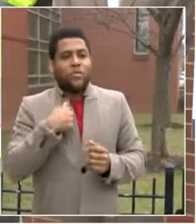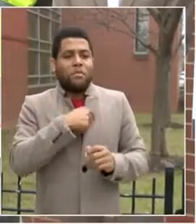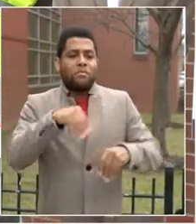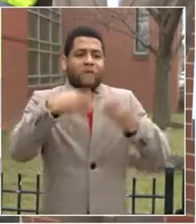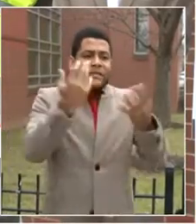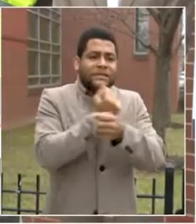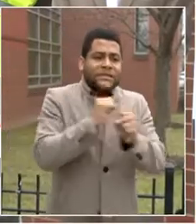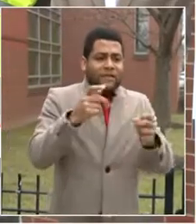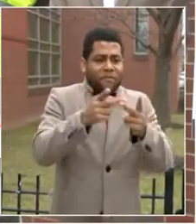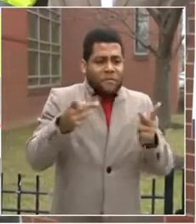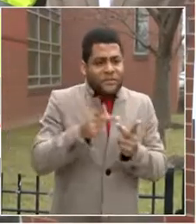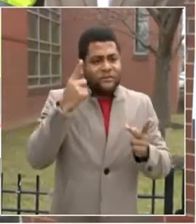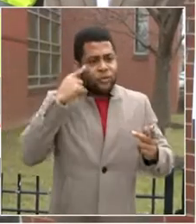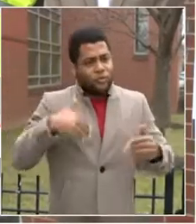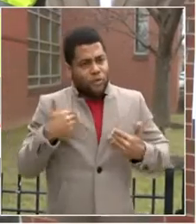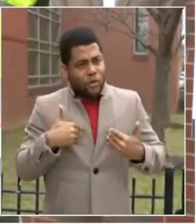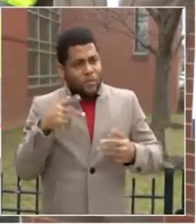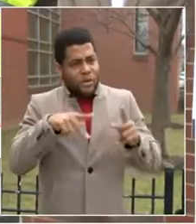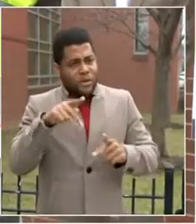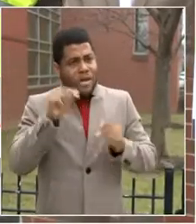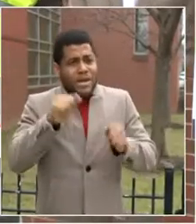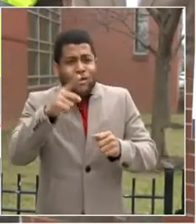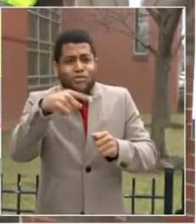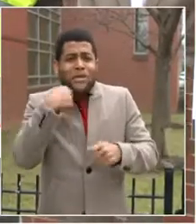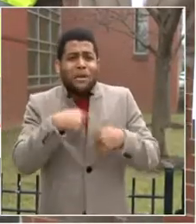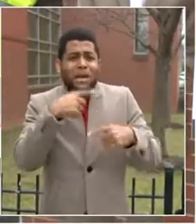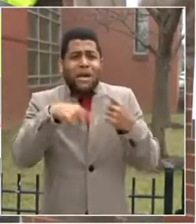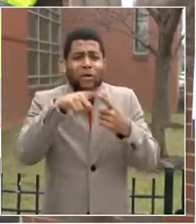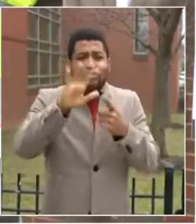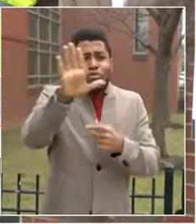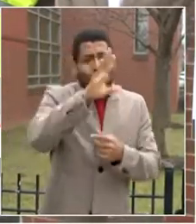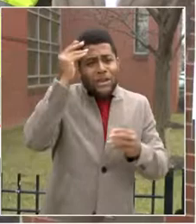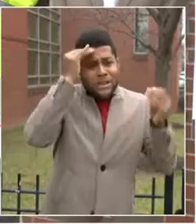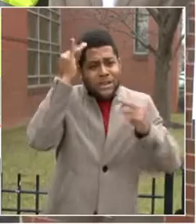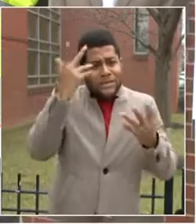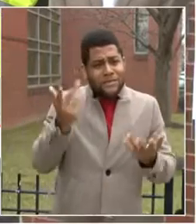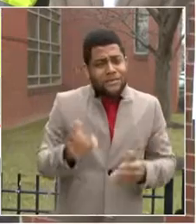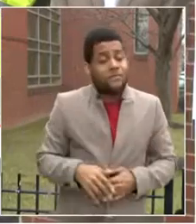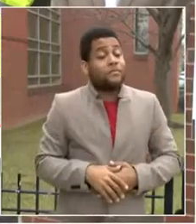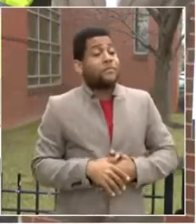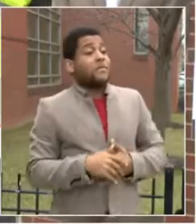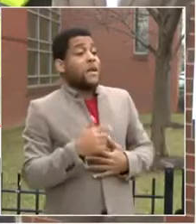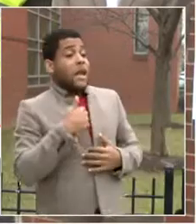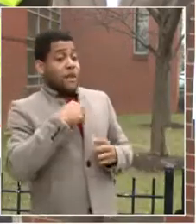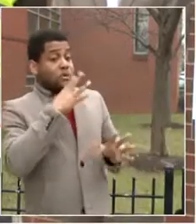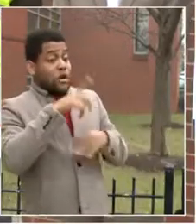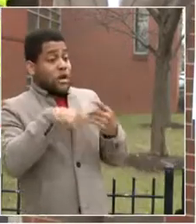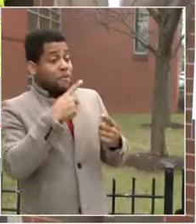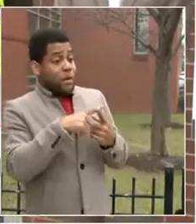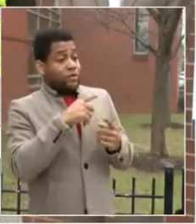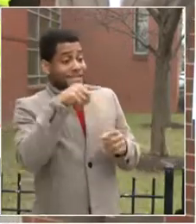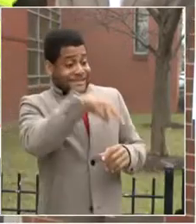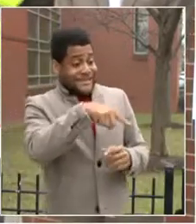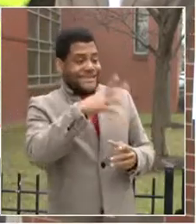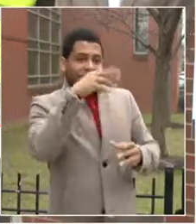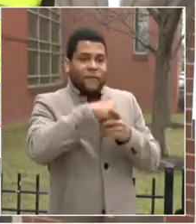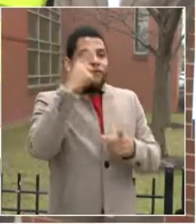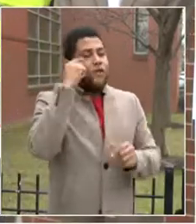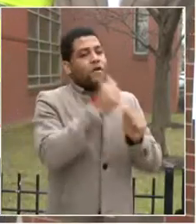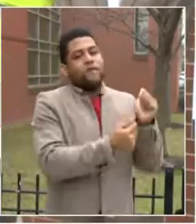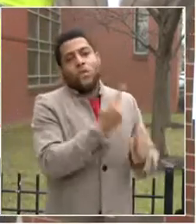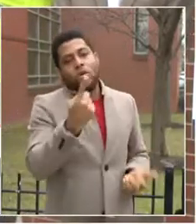give us a preview of your thinking on that? I'm talking about, and this will involve everybody, not just DPR.